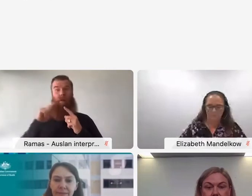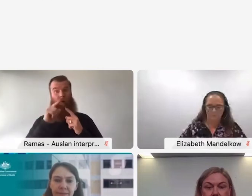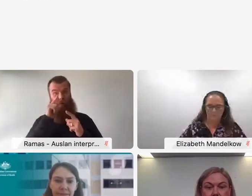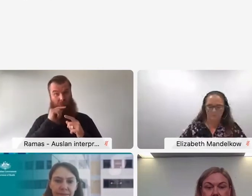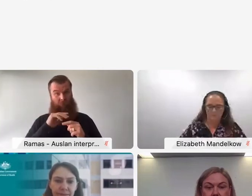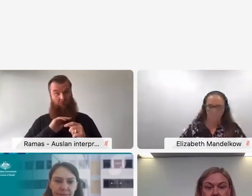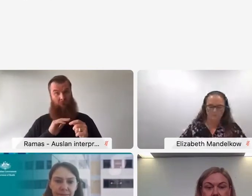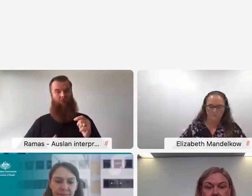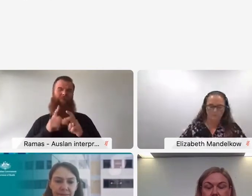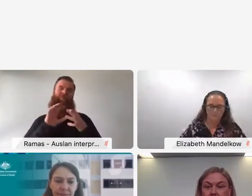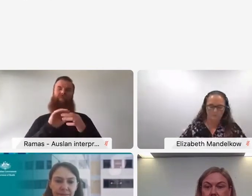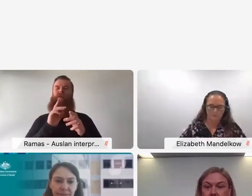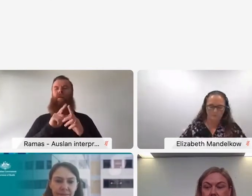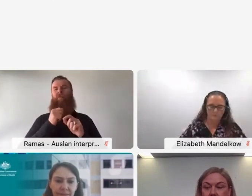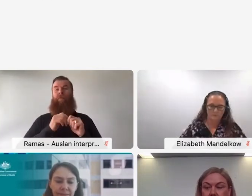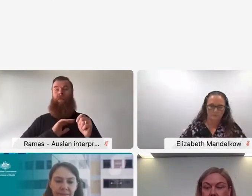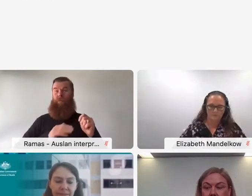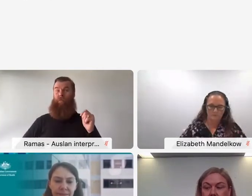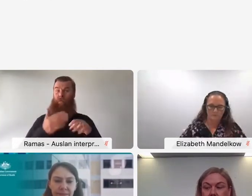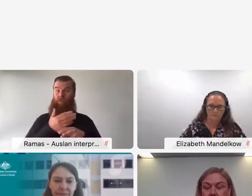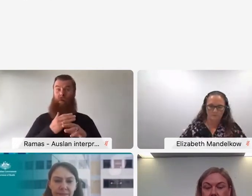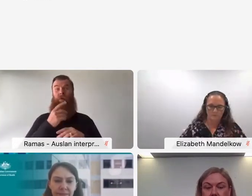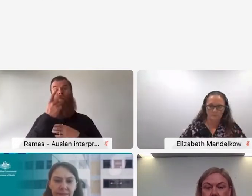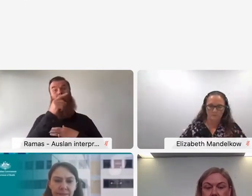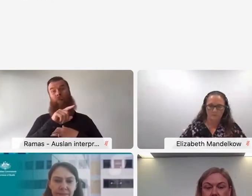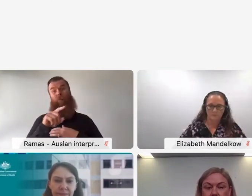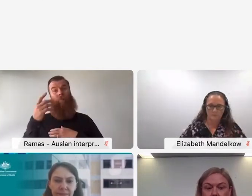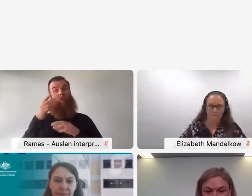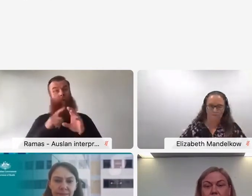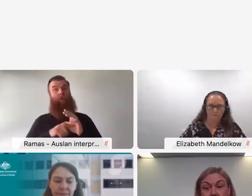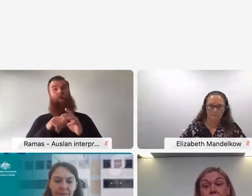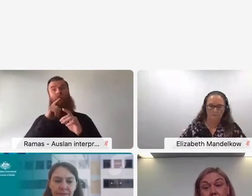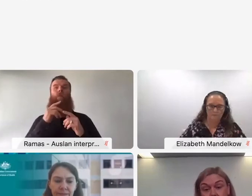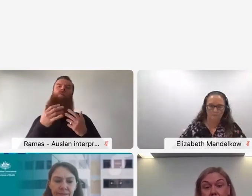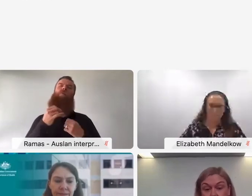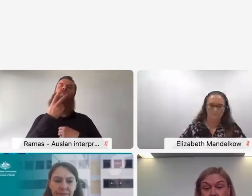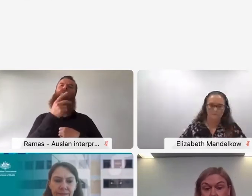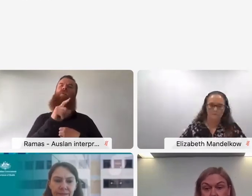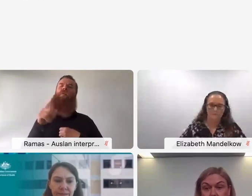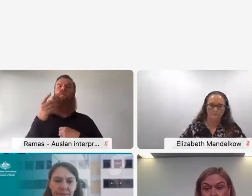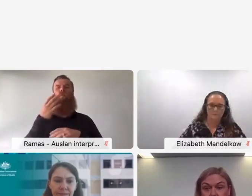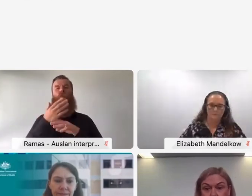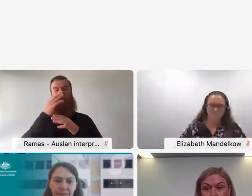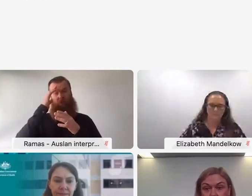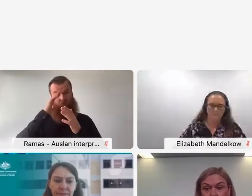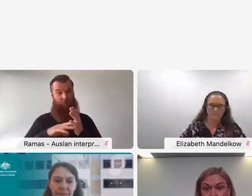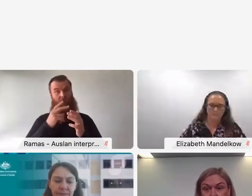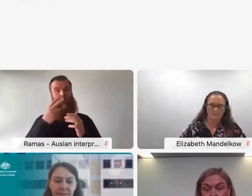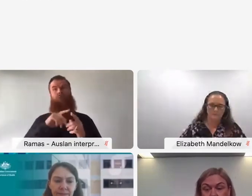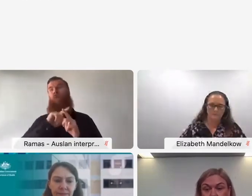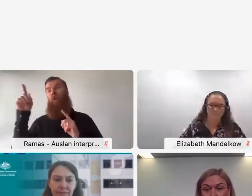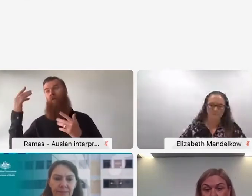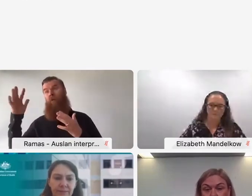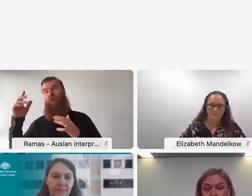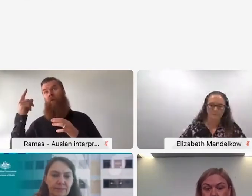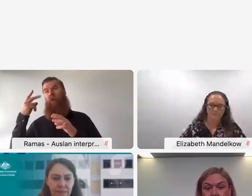in and out. And if they did a 4-year, 3-year placement, they could go back home, and then after a couple of years, they could come back to Australia again as well. So all of